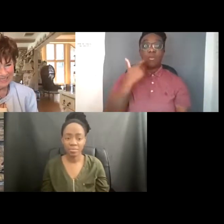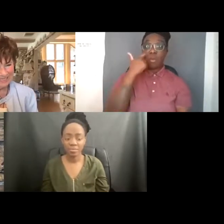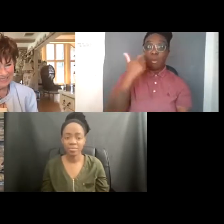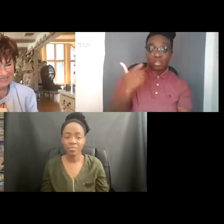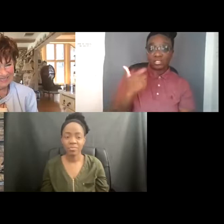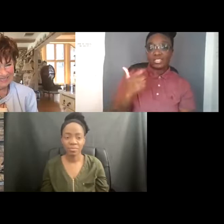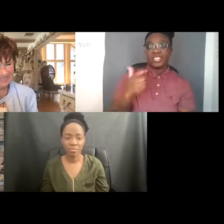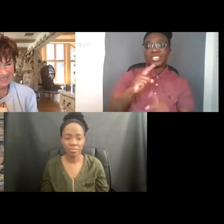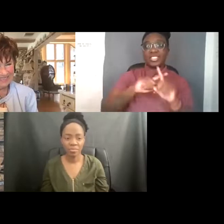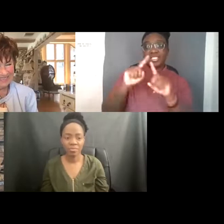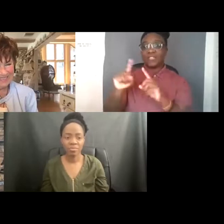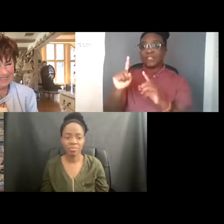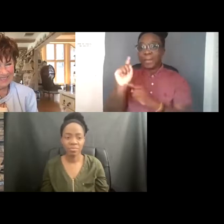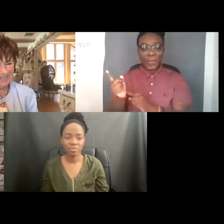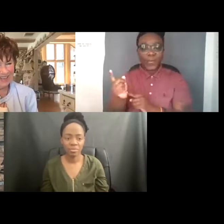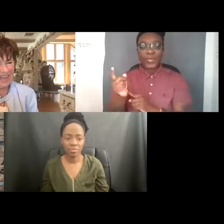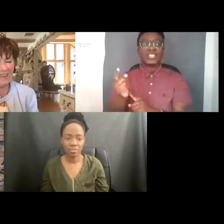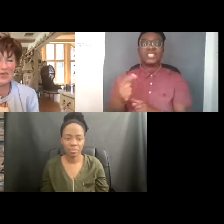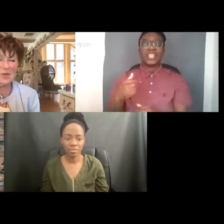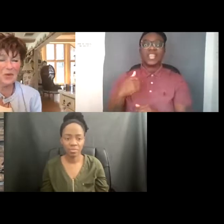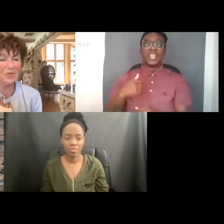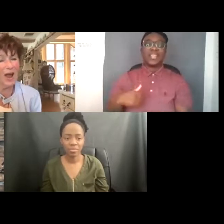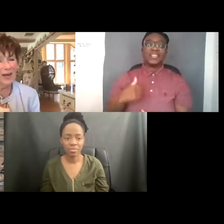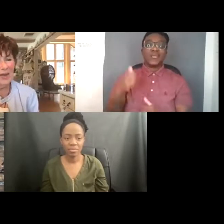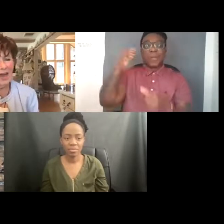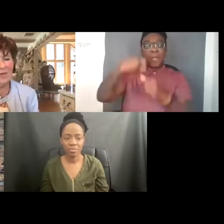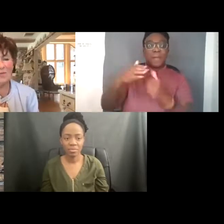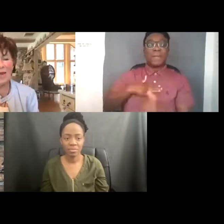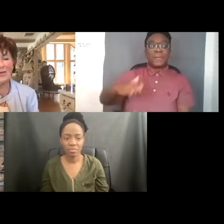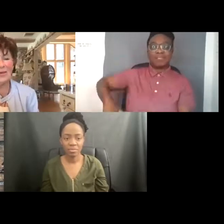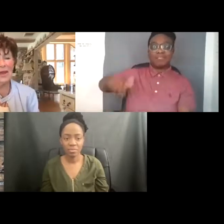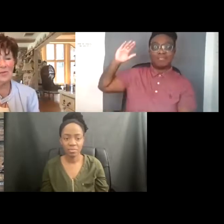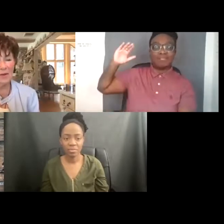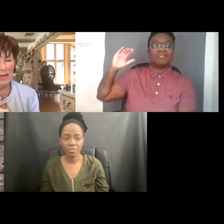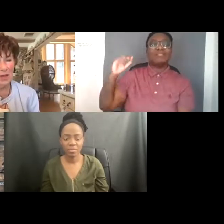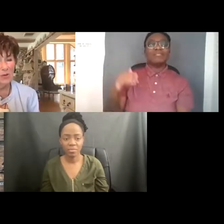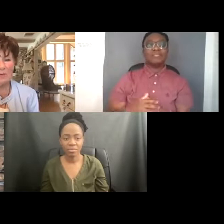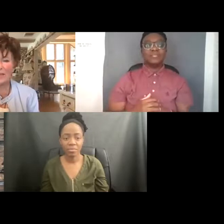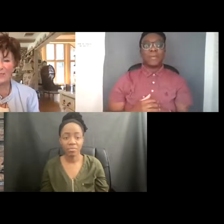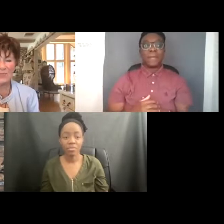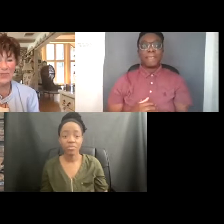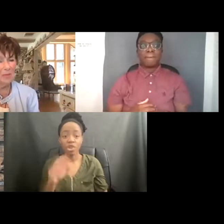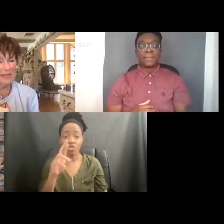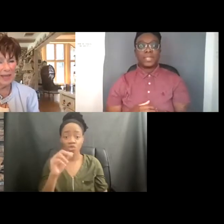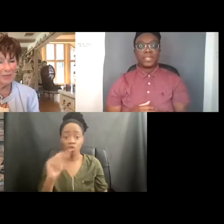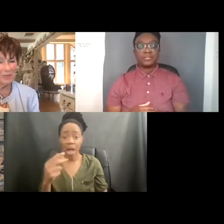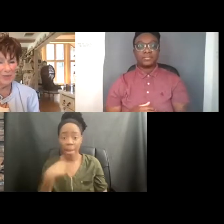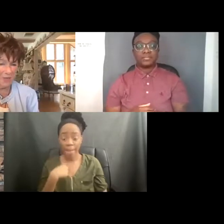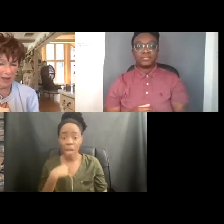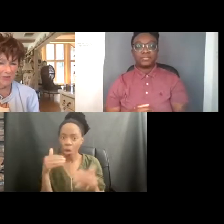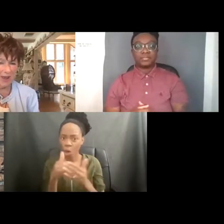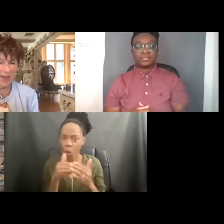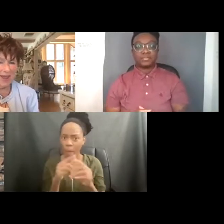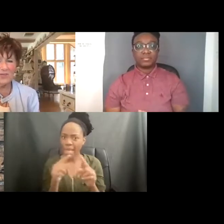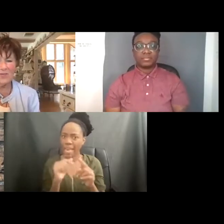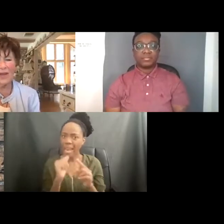just brought me back to my childhood. Well, and you know, Ron and I were very close, but not chummy like the